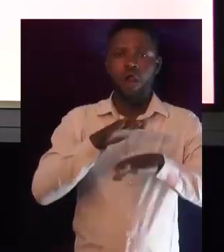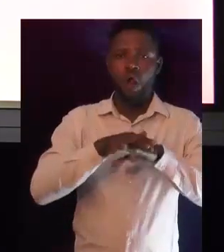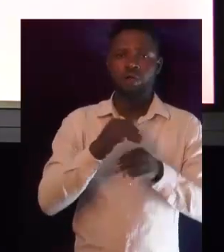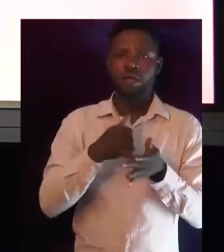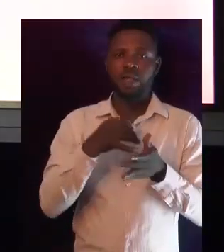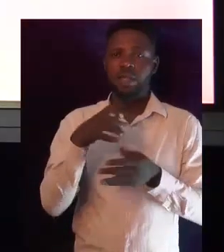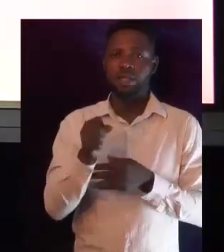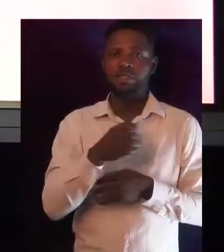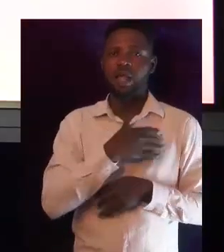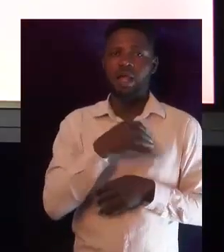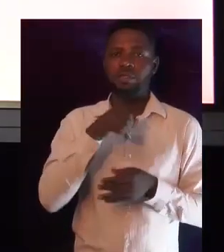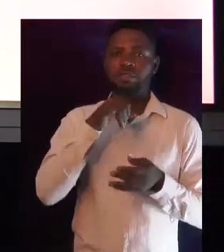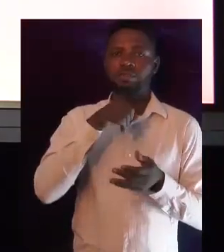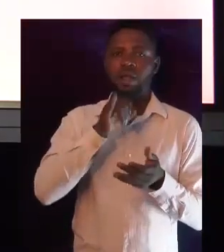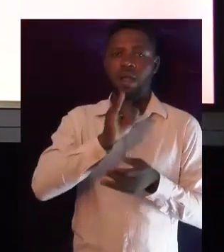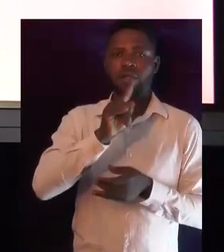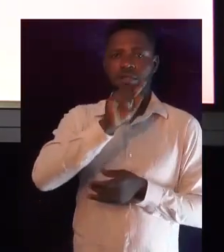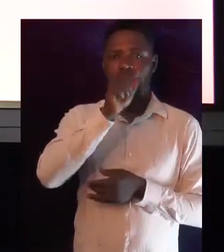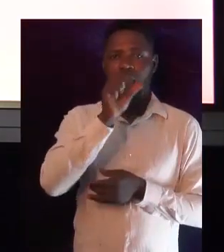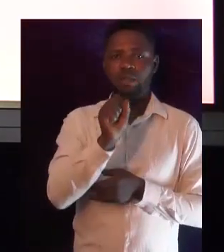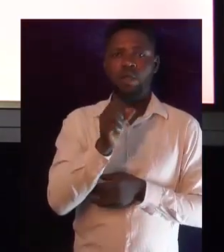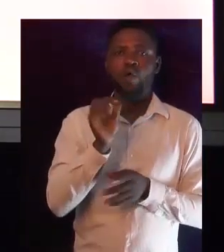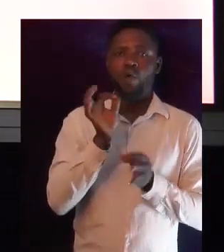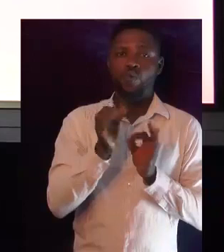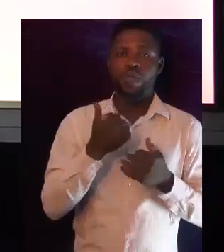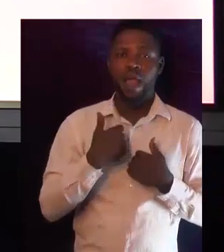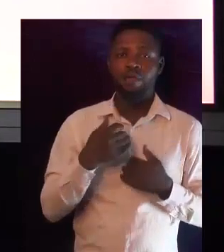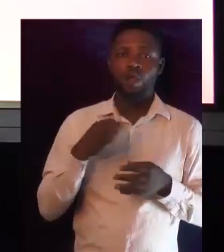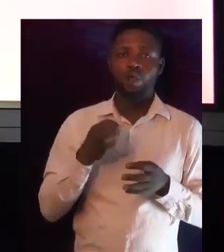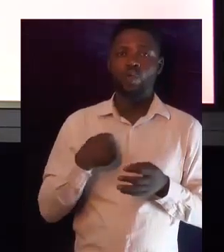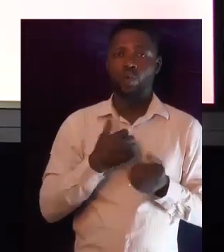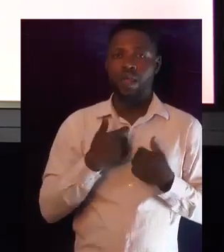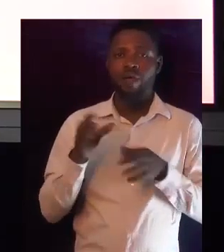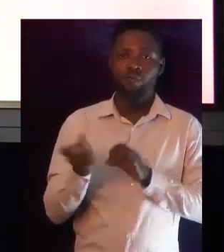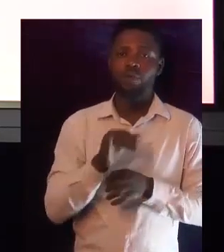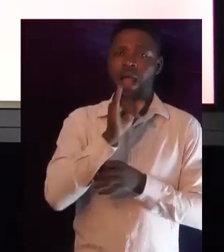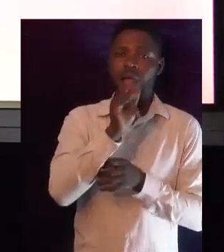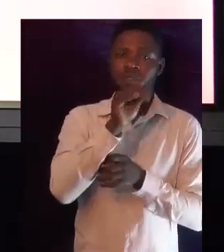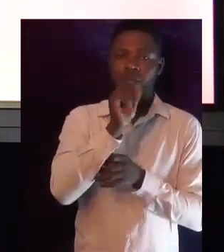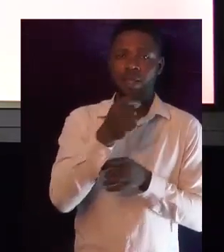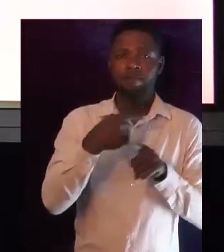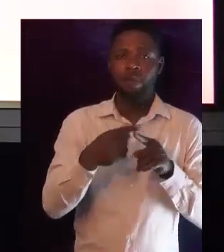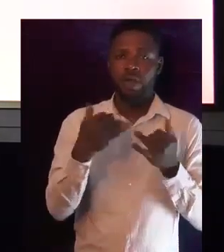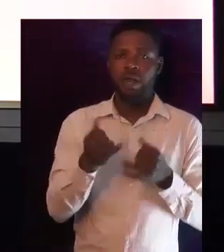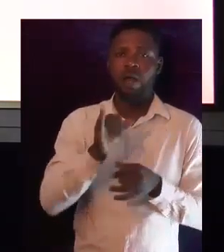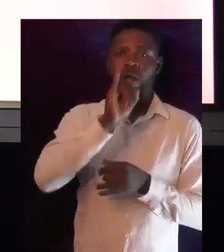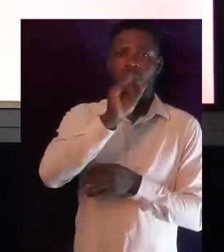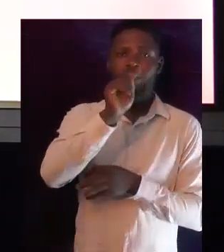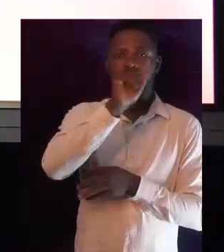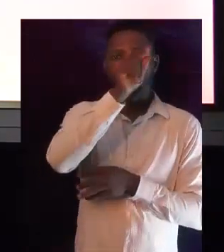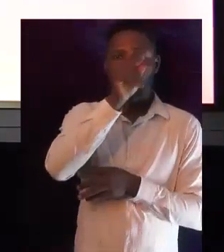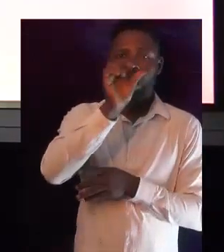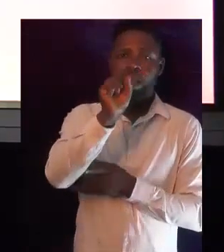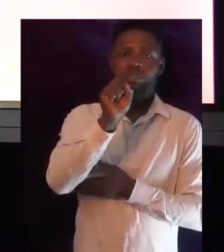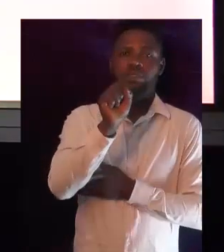Still on it and its. We have done ITS. Now IT apostrophe